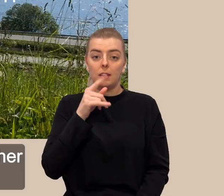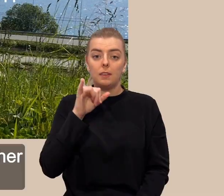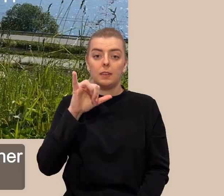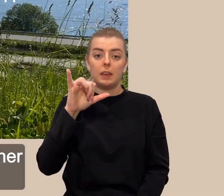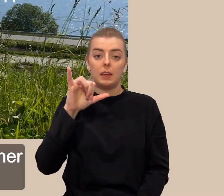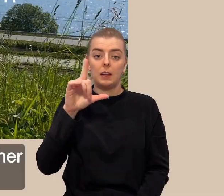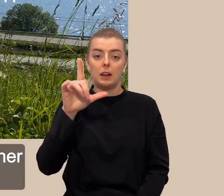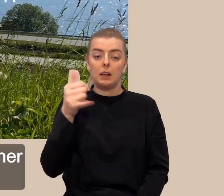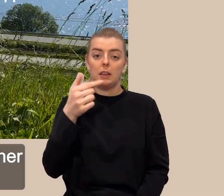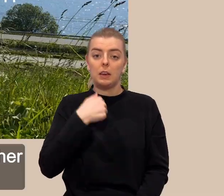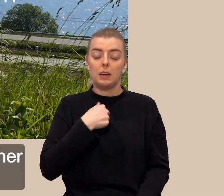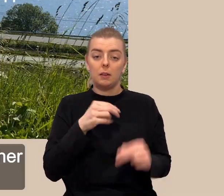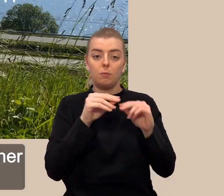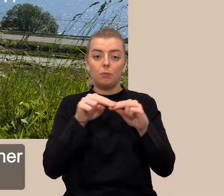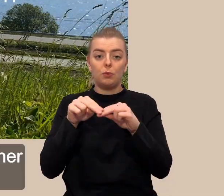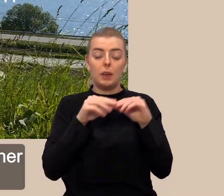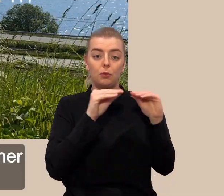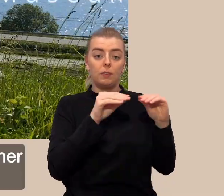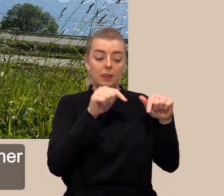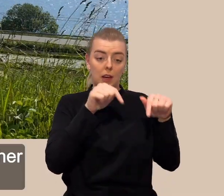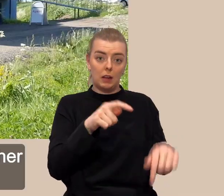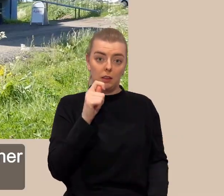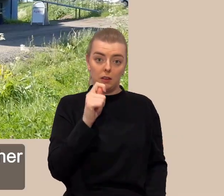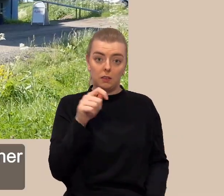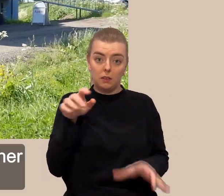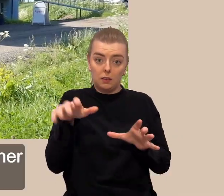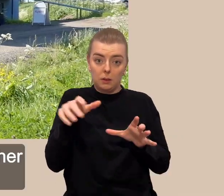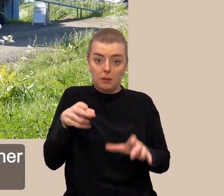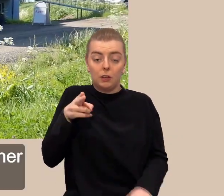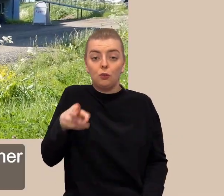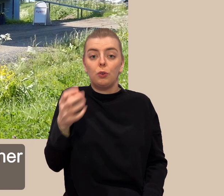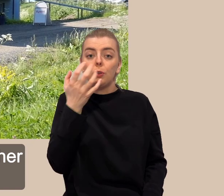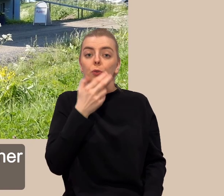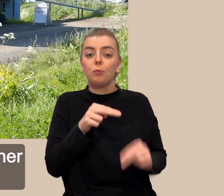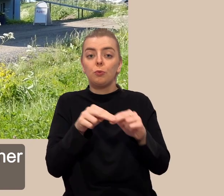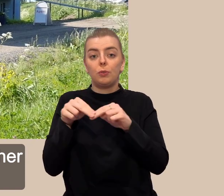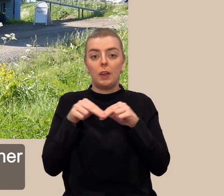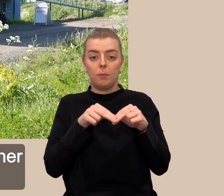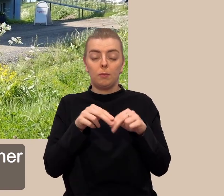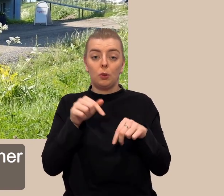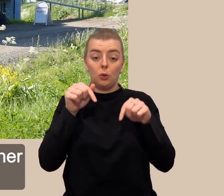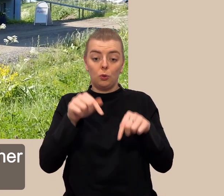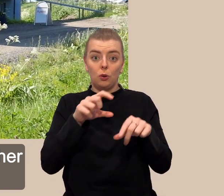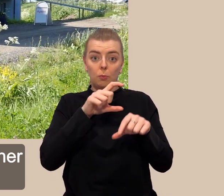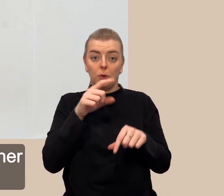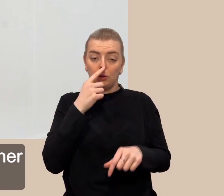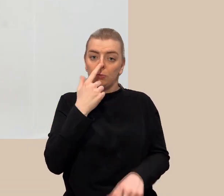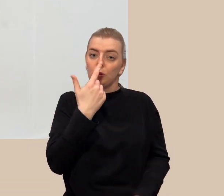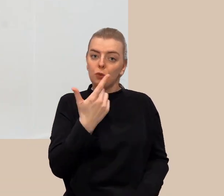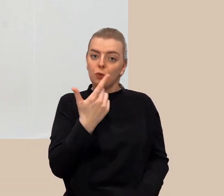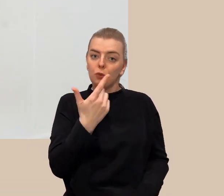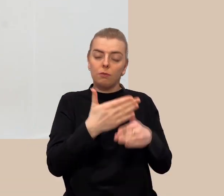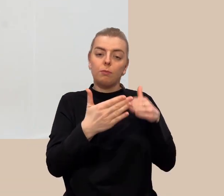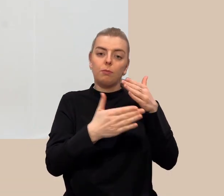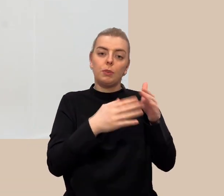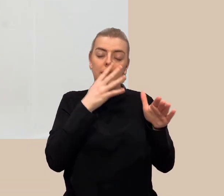My name is Silje. I'm a museum educator here at Trastad Samlinger Stort Roms Museum. So we are currently at